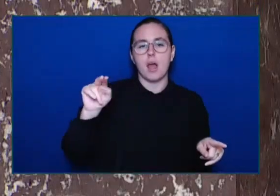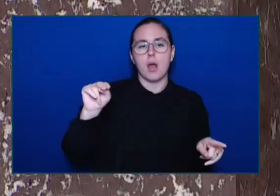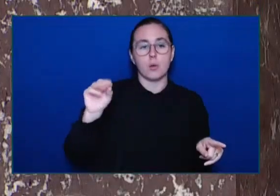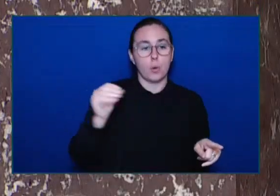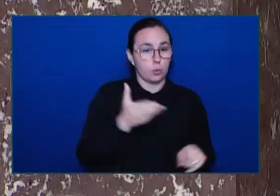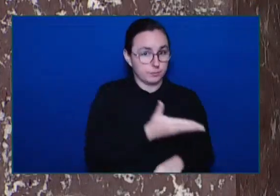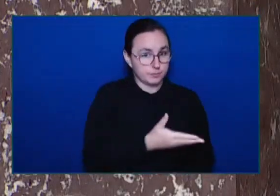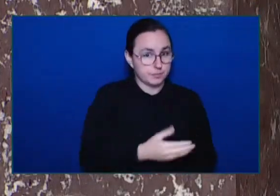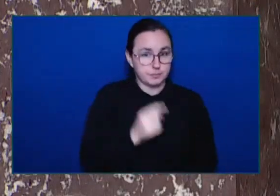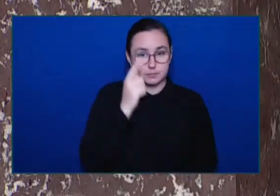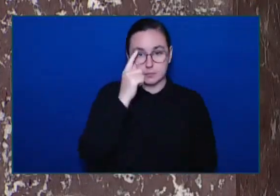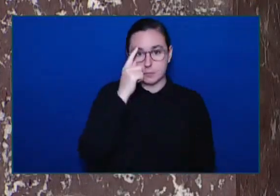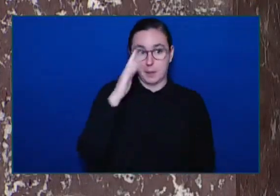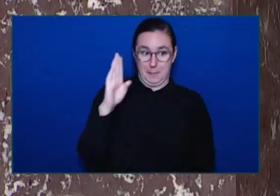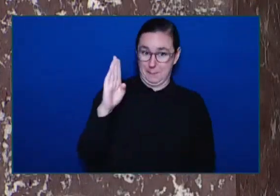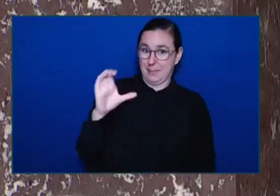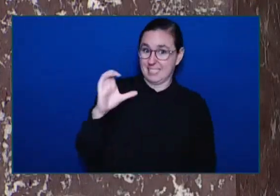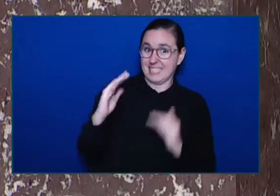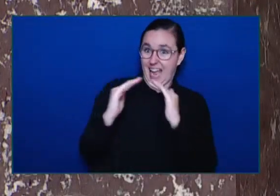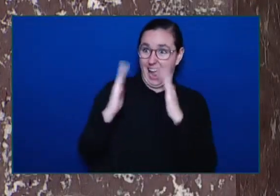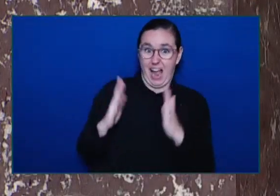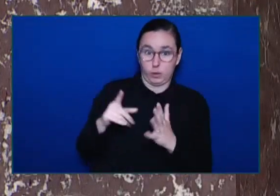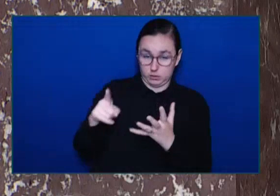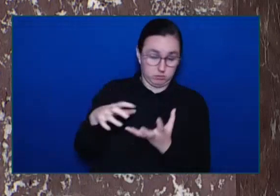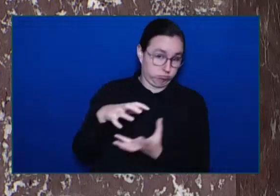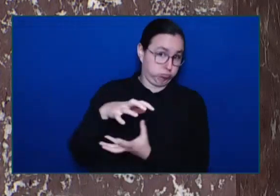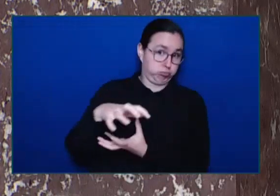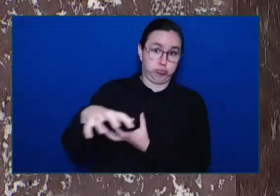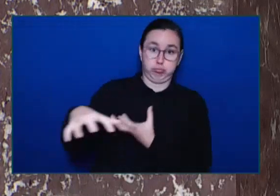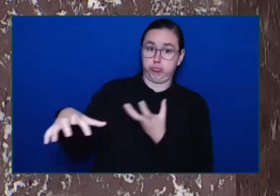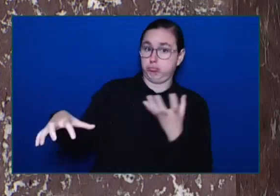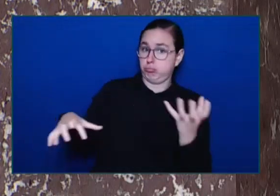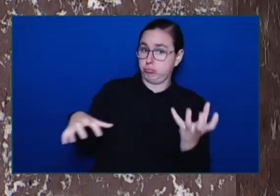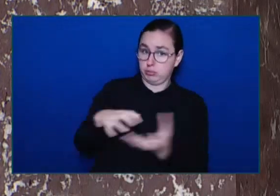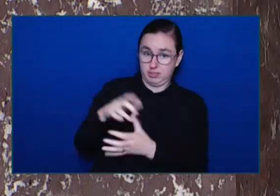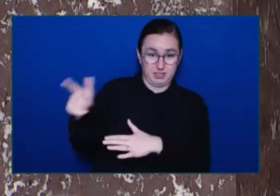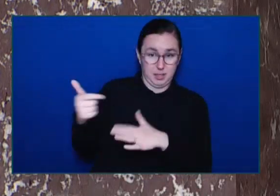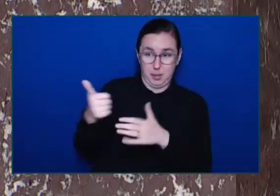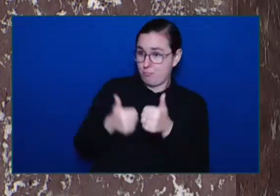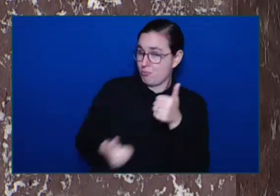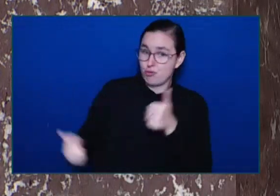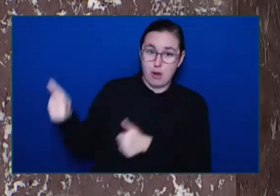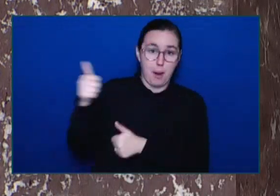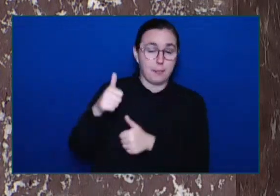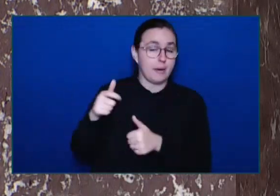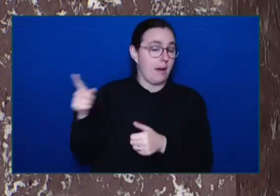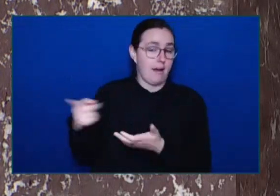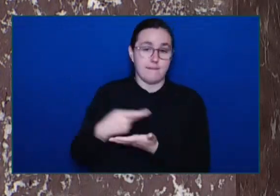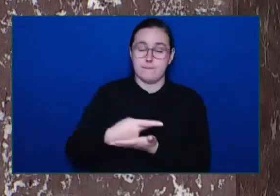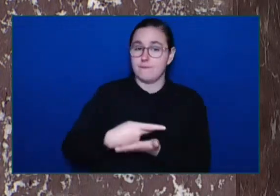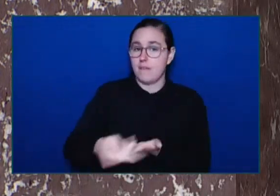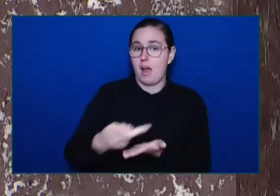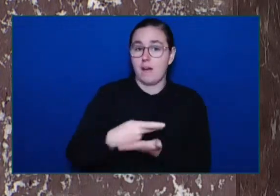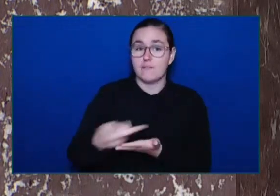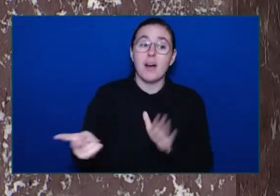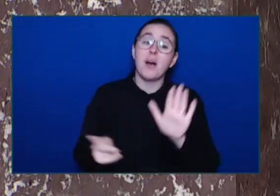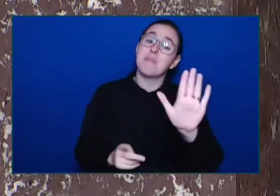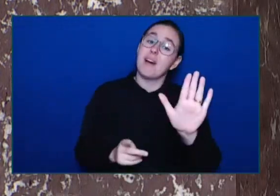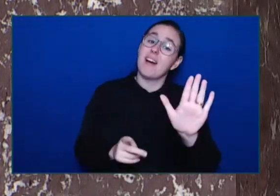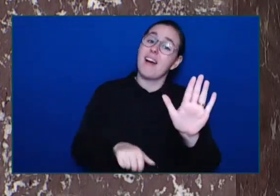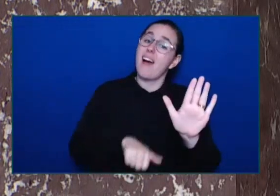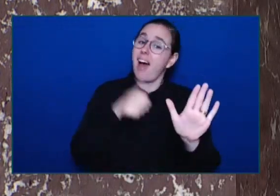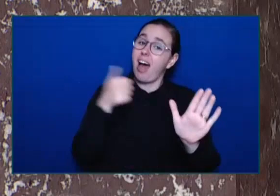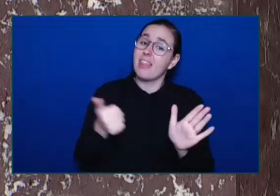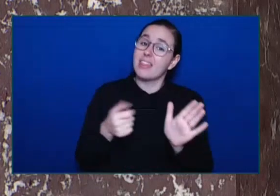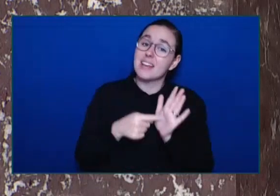a year of fierce resistance by parents, the Premier claimed to have paused his unilateral plan to